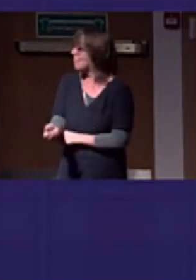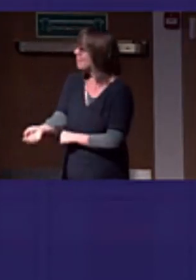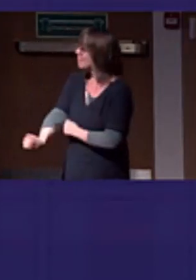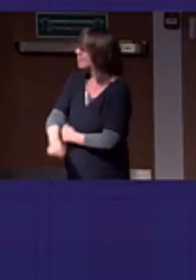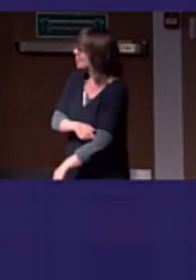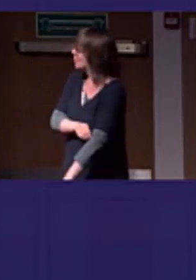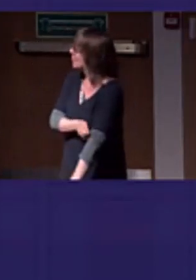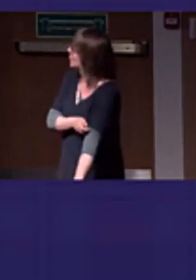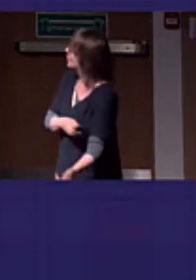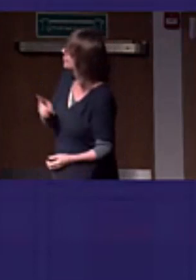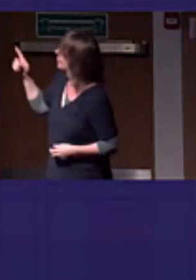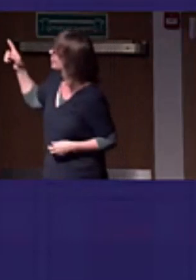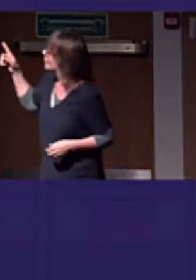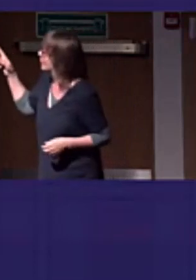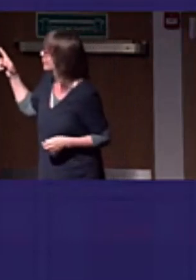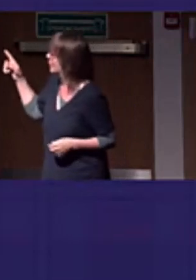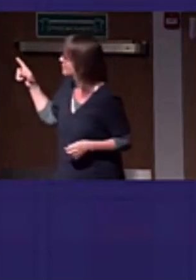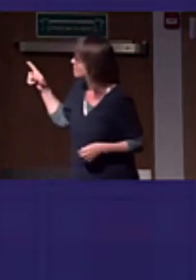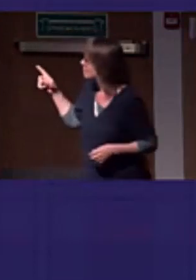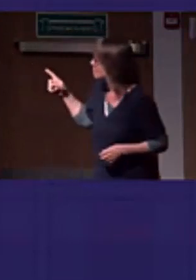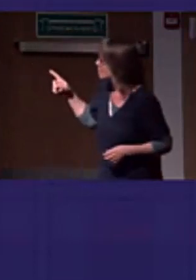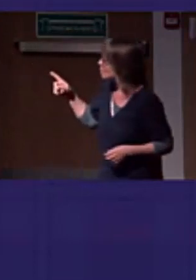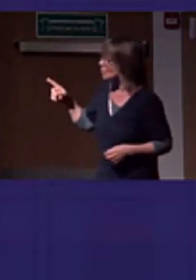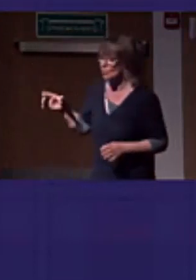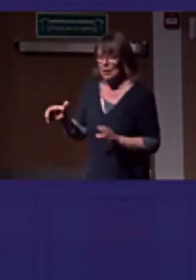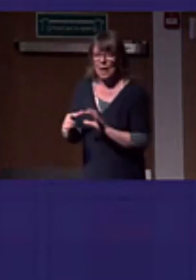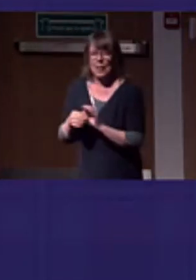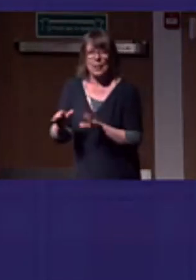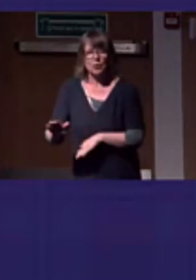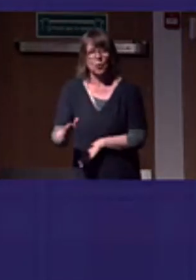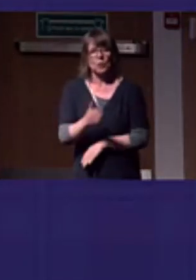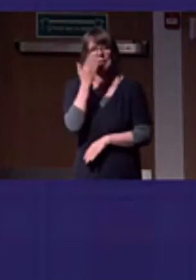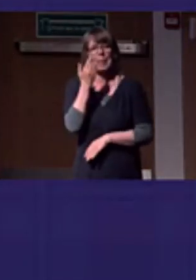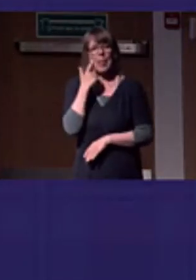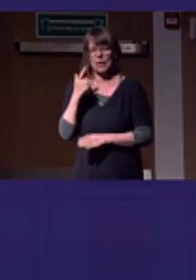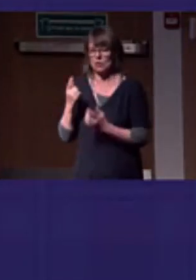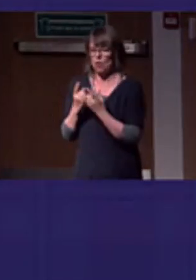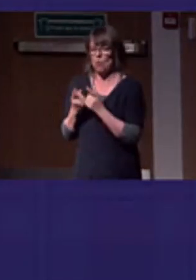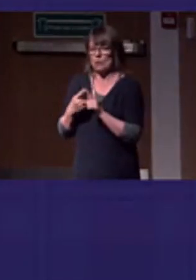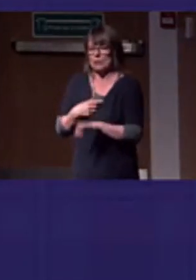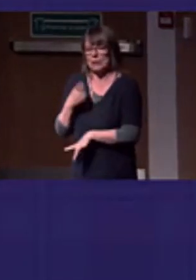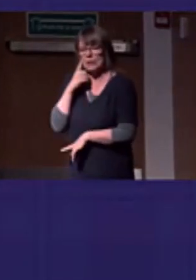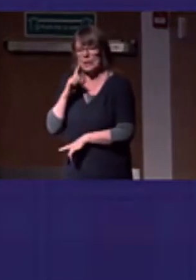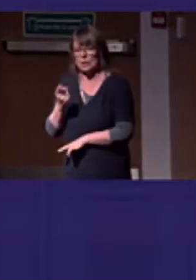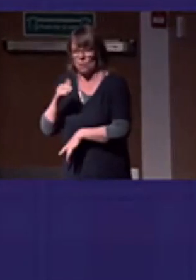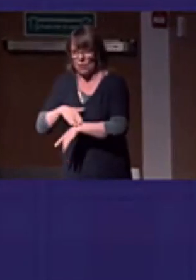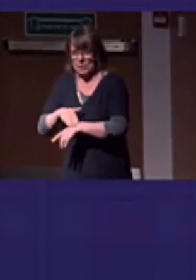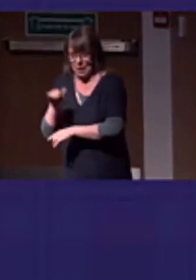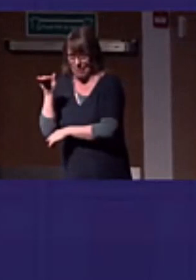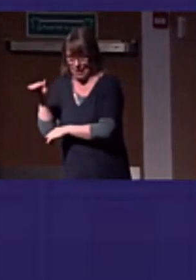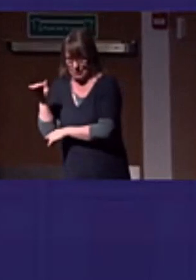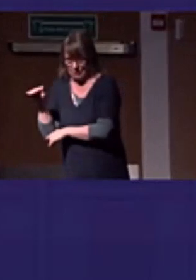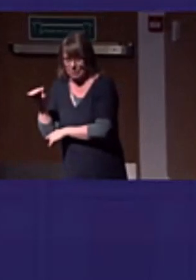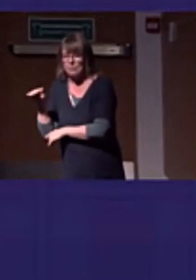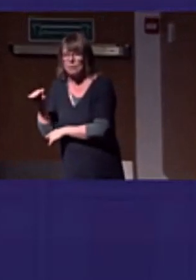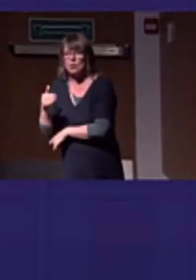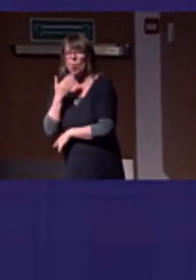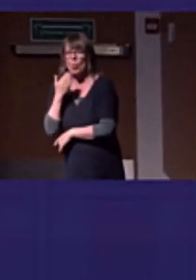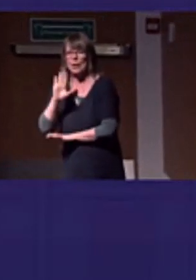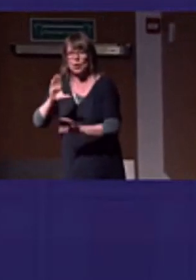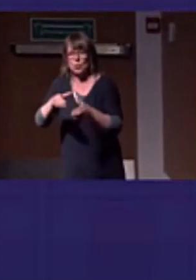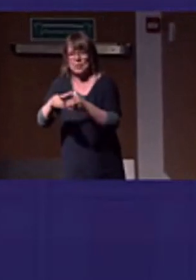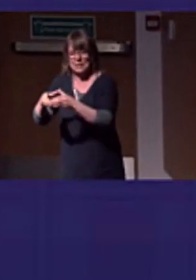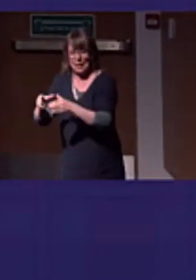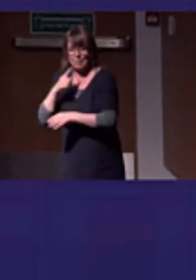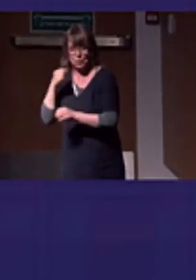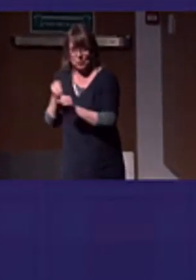Yeah. We're coming up with a set of mental health guidelines for product, and we got to test them for the very first time externally at the hackathon. So thank you, teams who